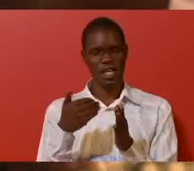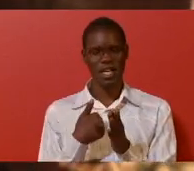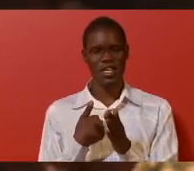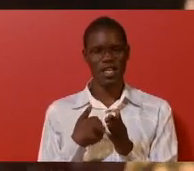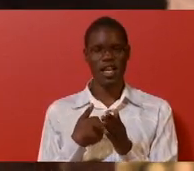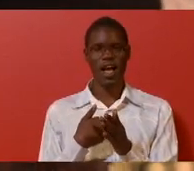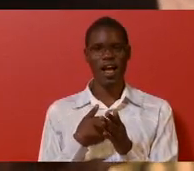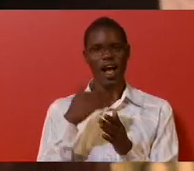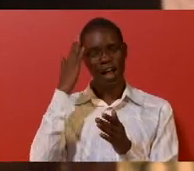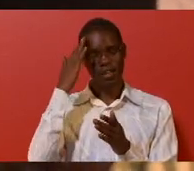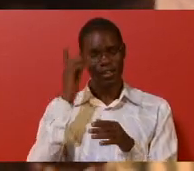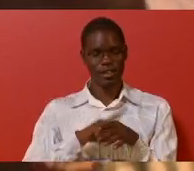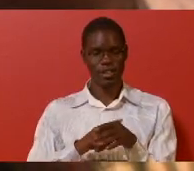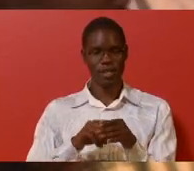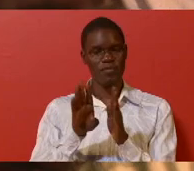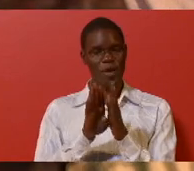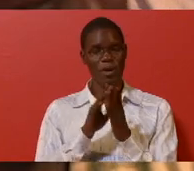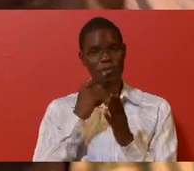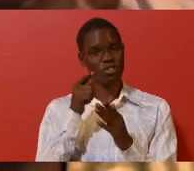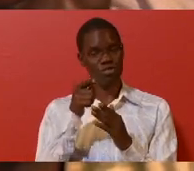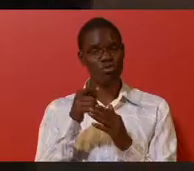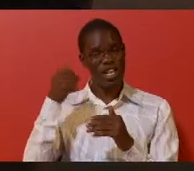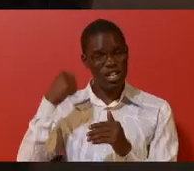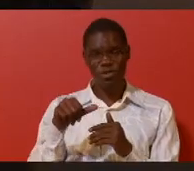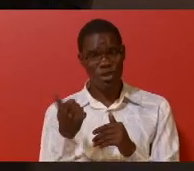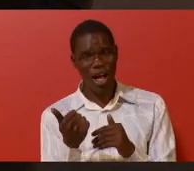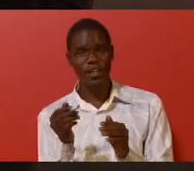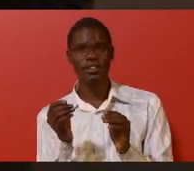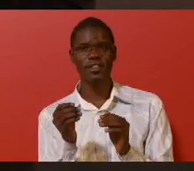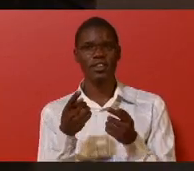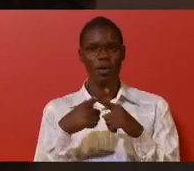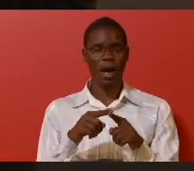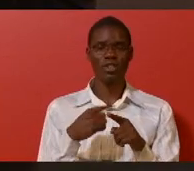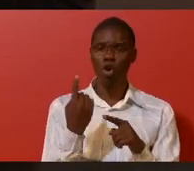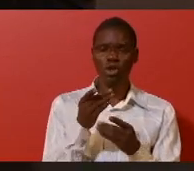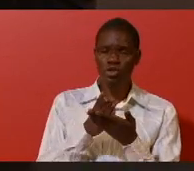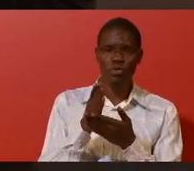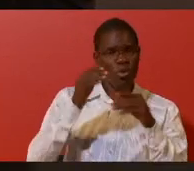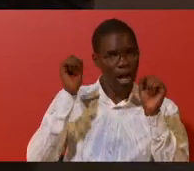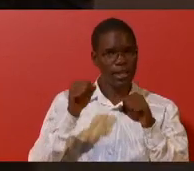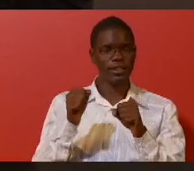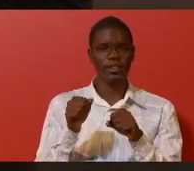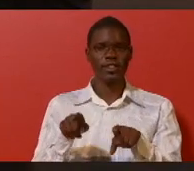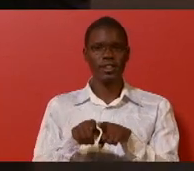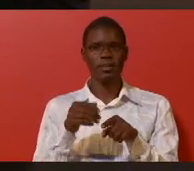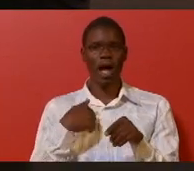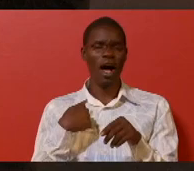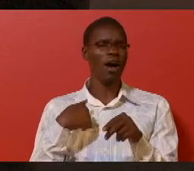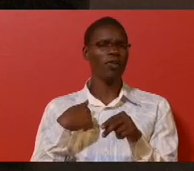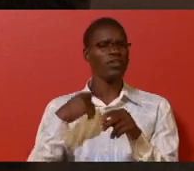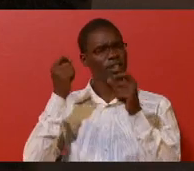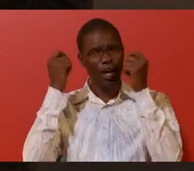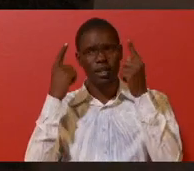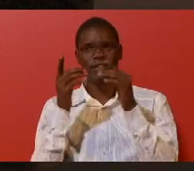Here's what I do know. When the Bible says, do not refuse one another, this is very serious. Except by mutual consent, have a conversation.